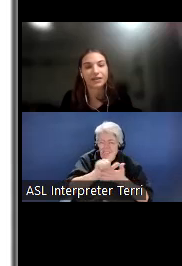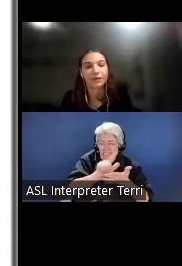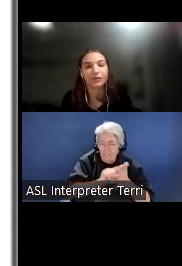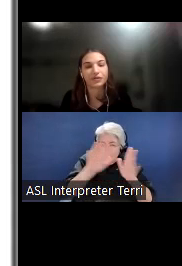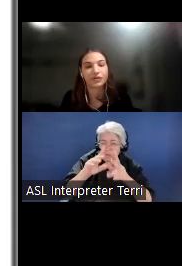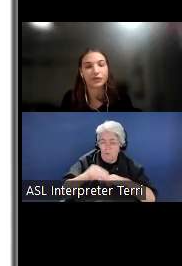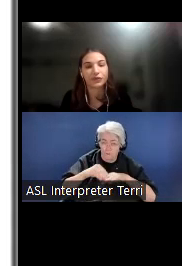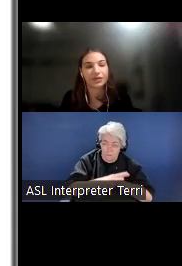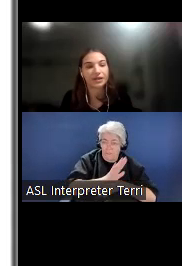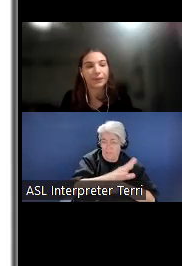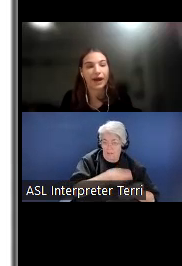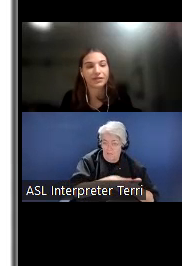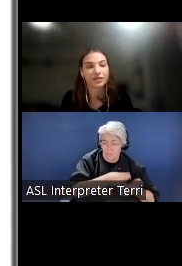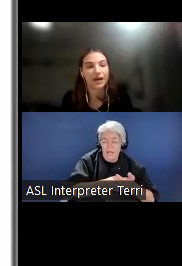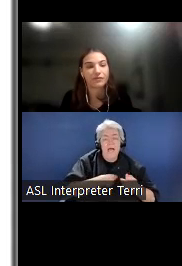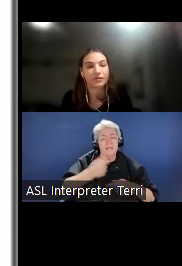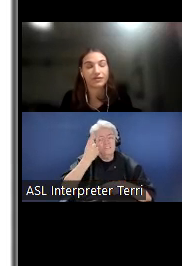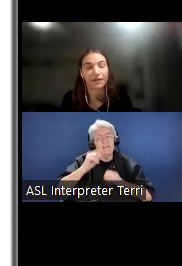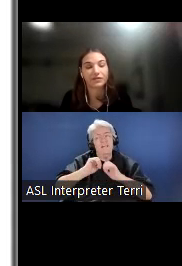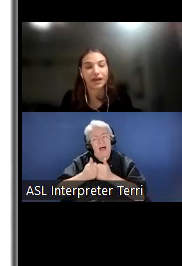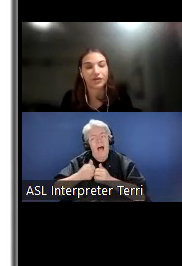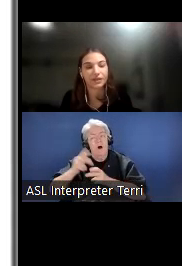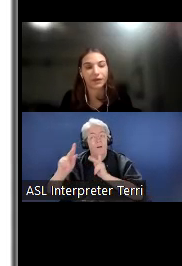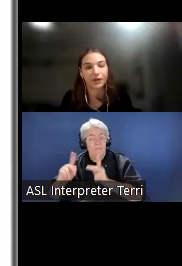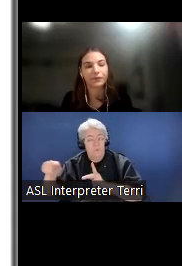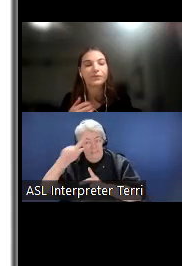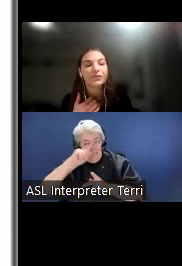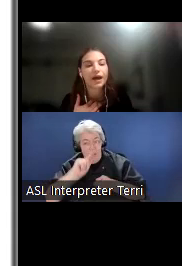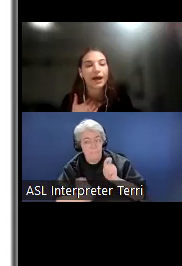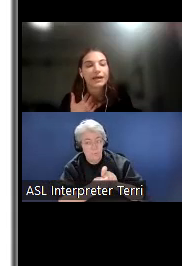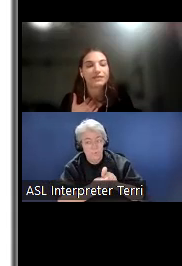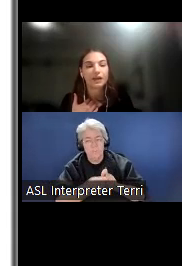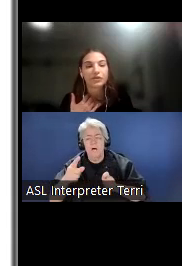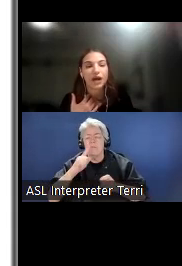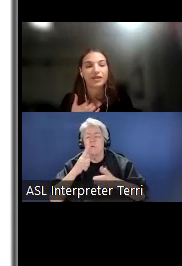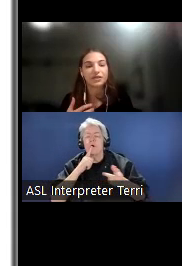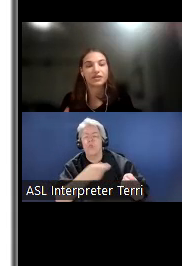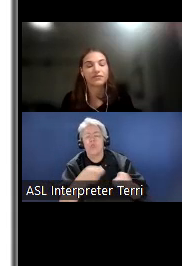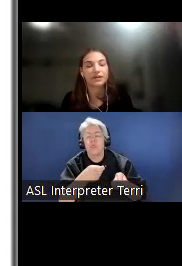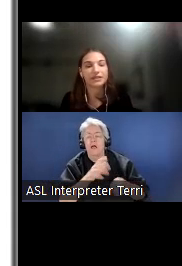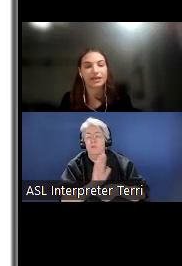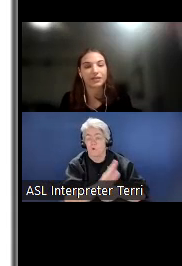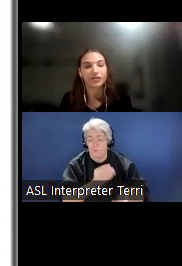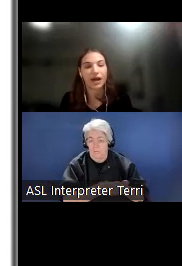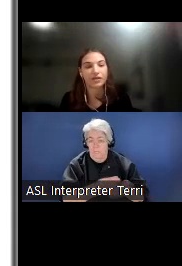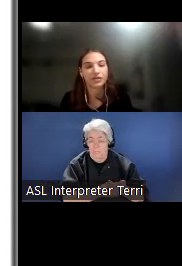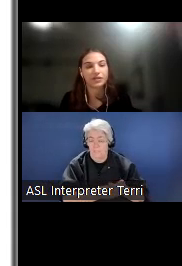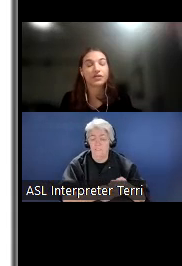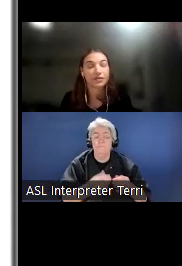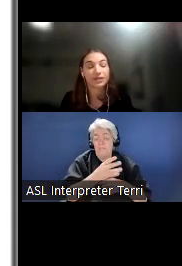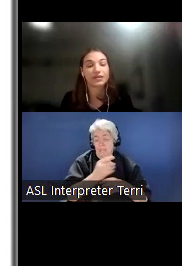the tactics that abusers use to impact survivors' financial security, develop strategies for